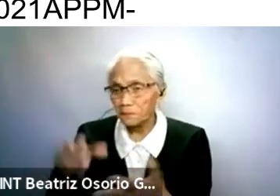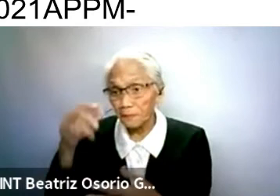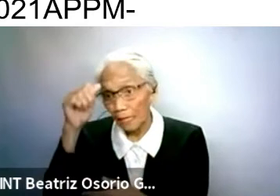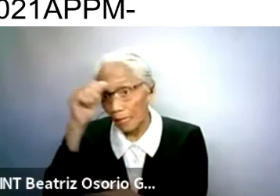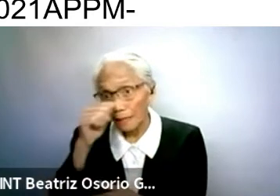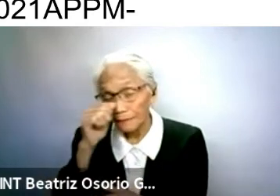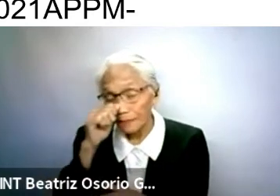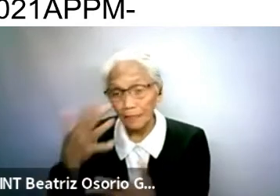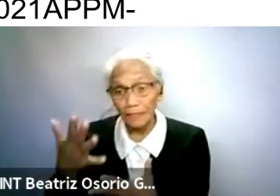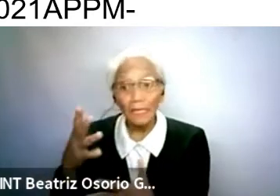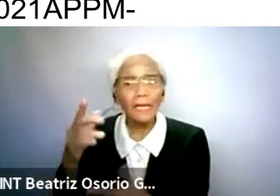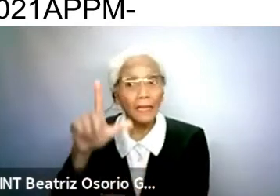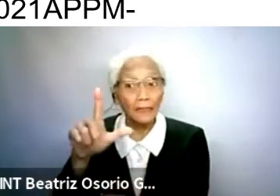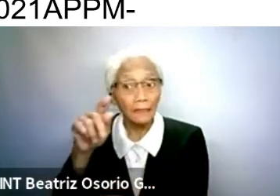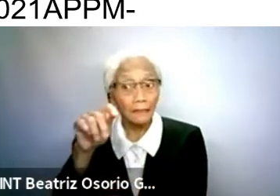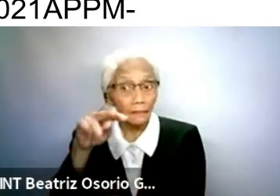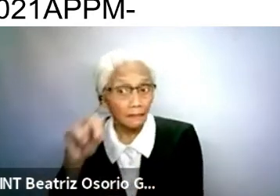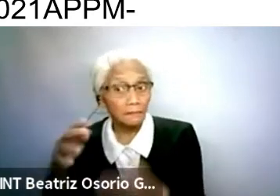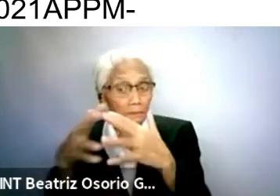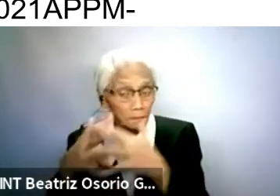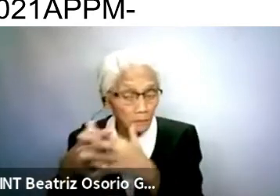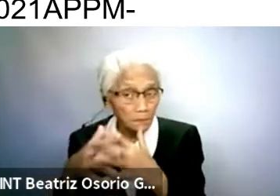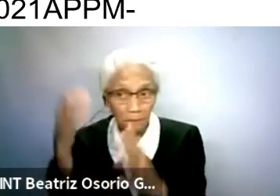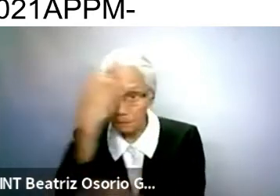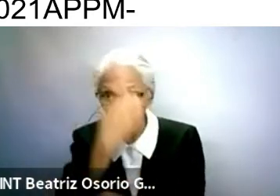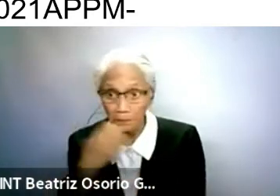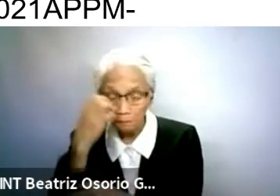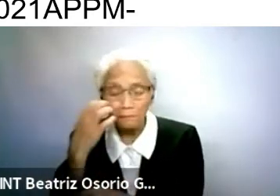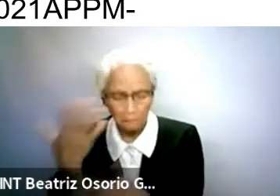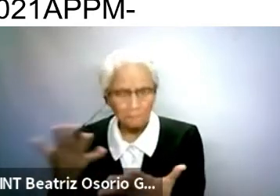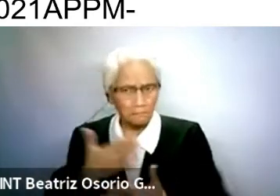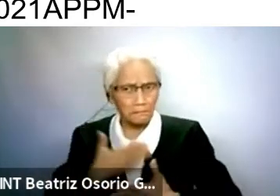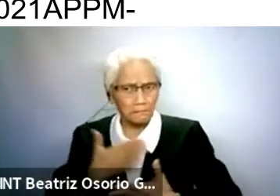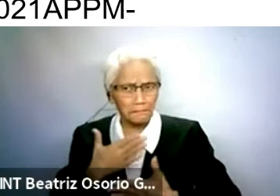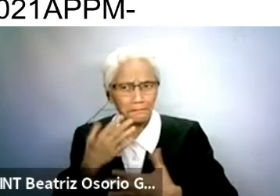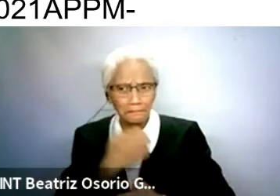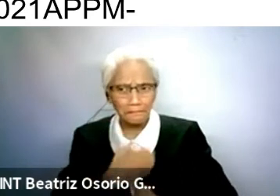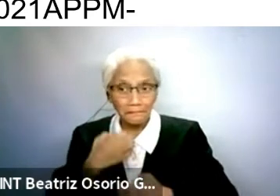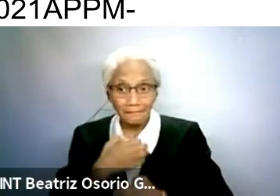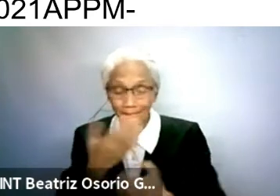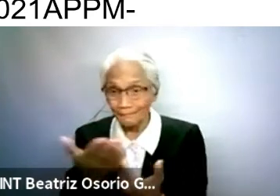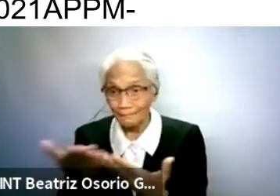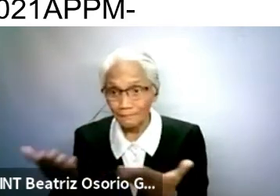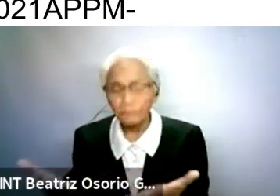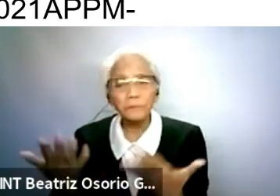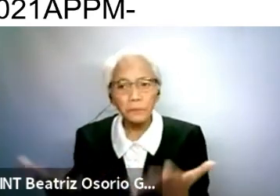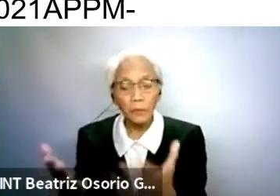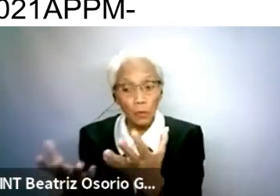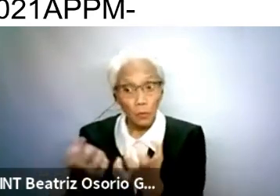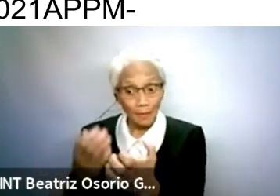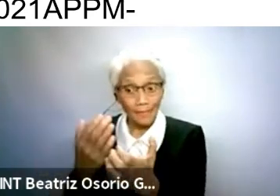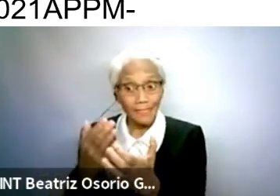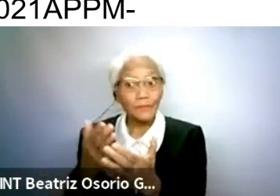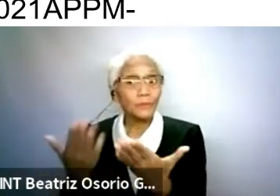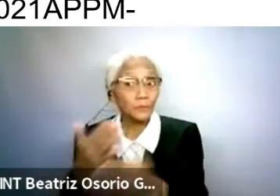Europe. So thank you so much for joining us. We still want to improve this further. You'll notice that for